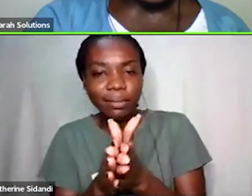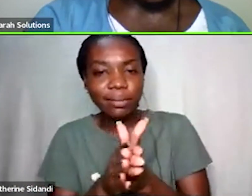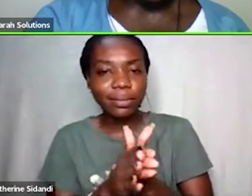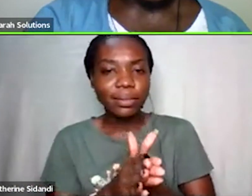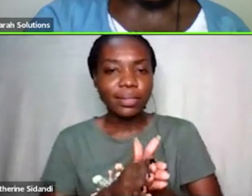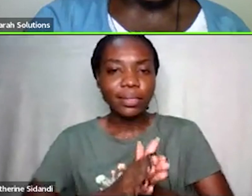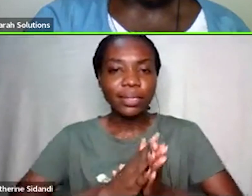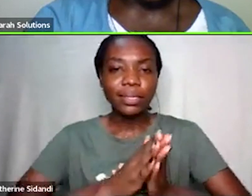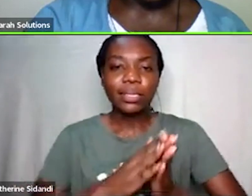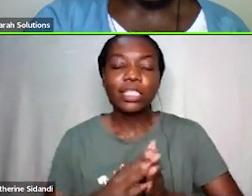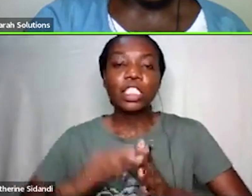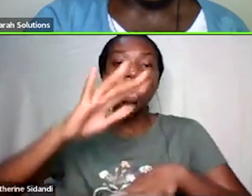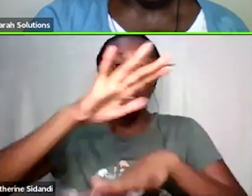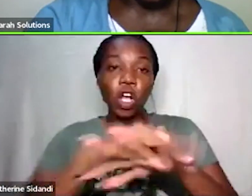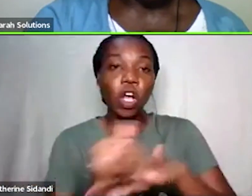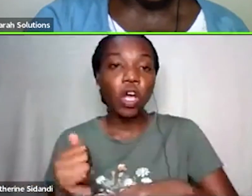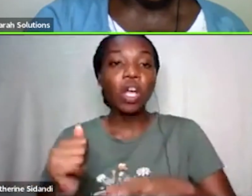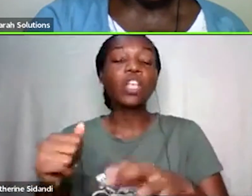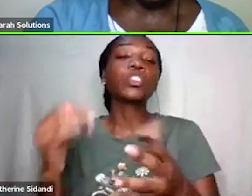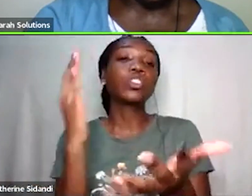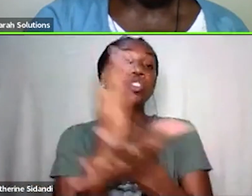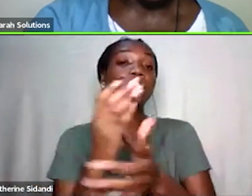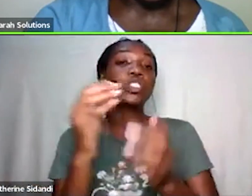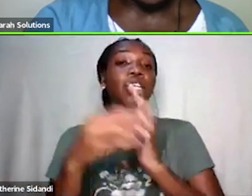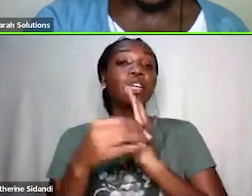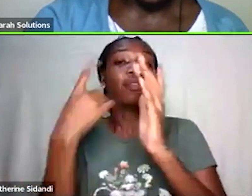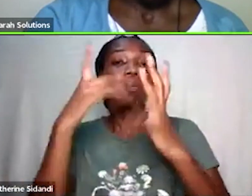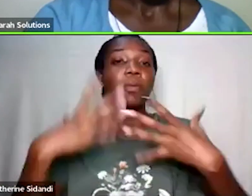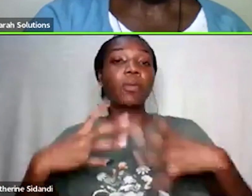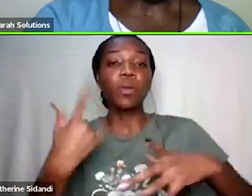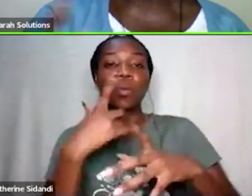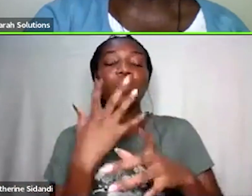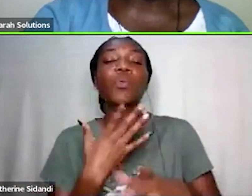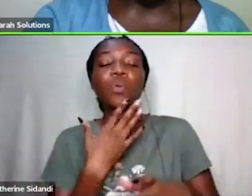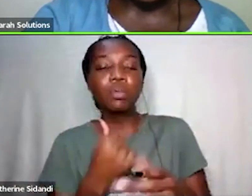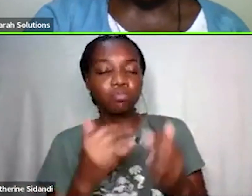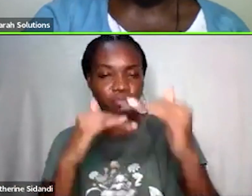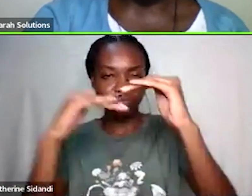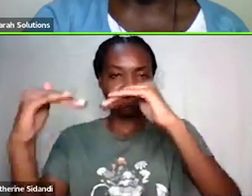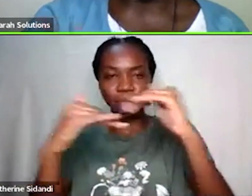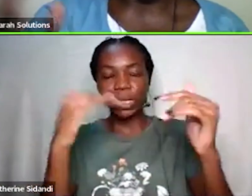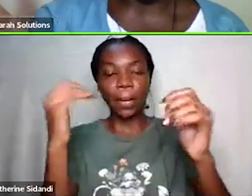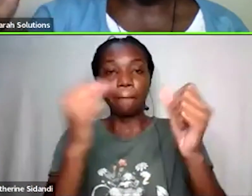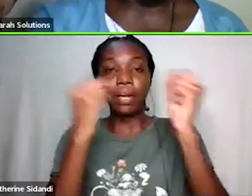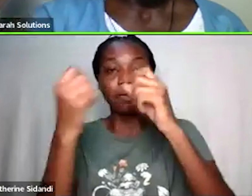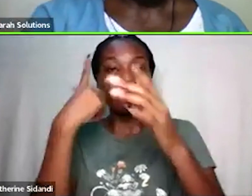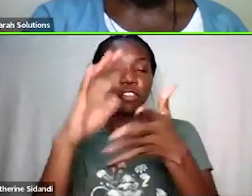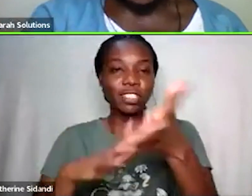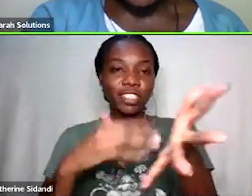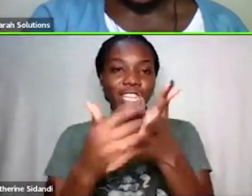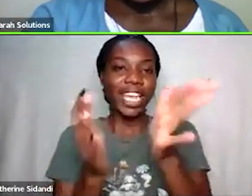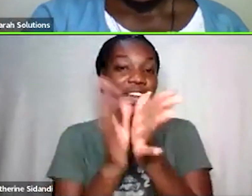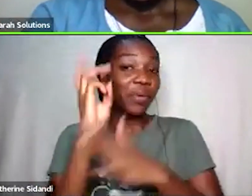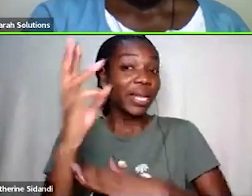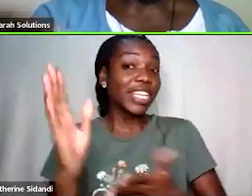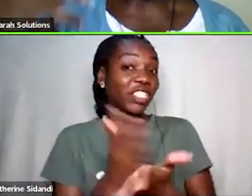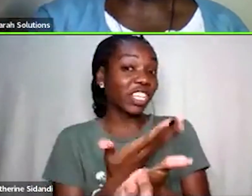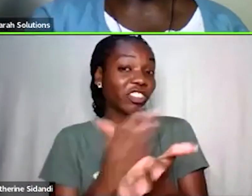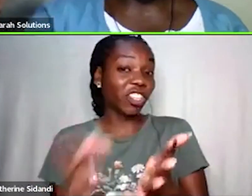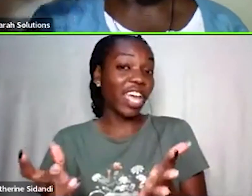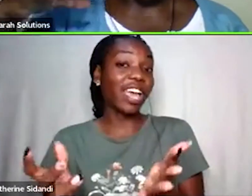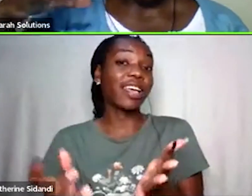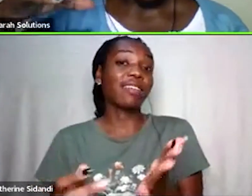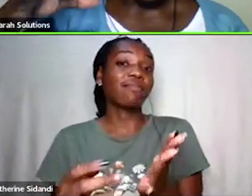it the ultimate guide for people who want to leverage the power of networking. And she will be sharing some tips